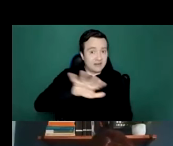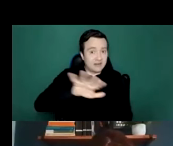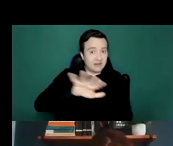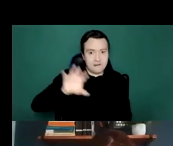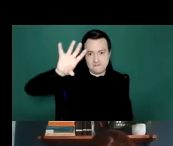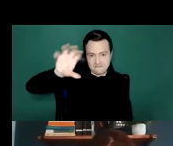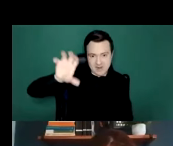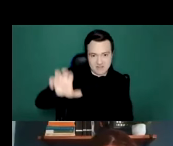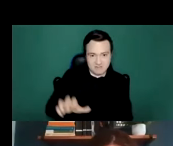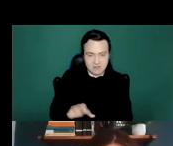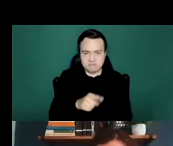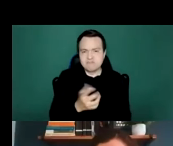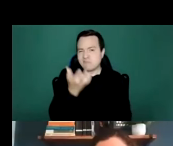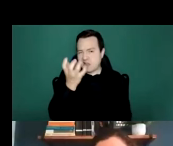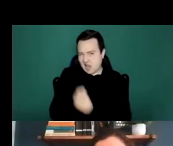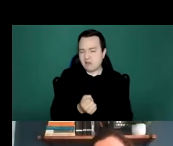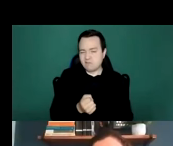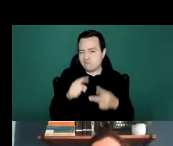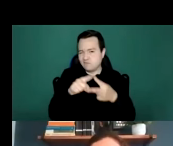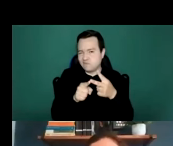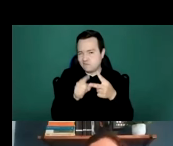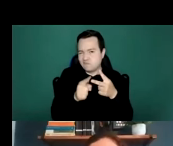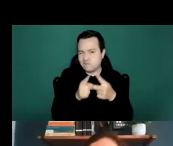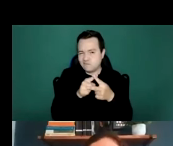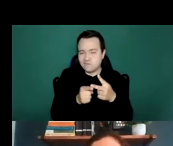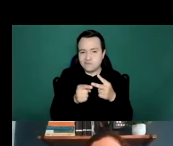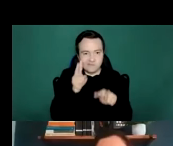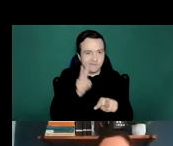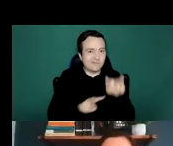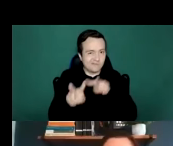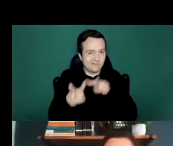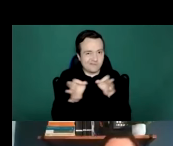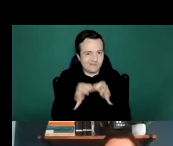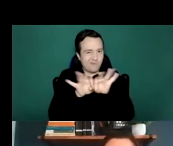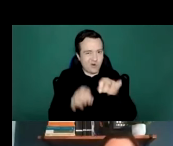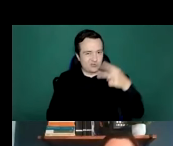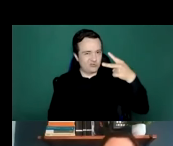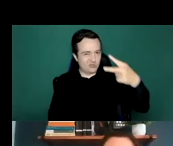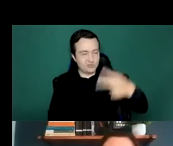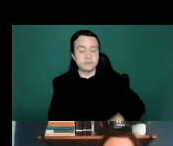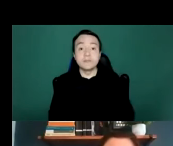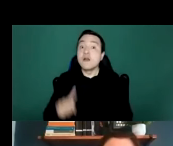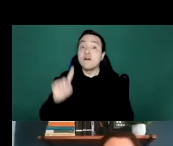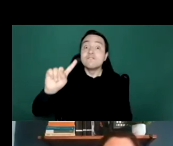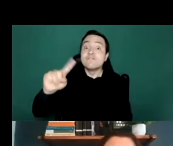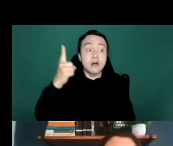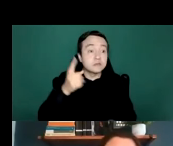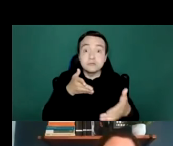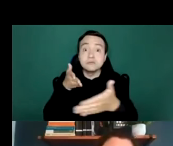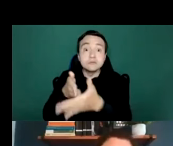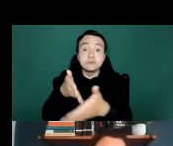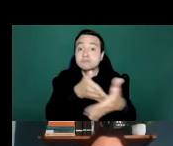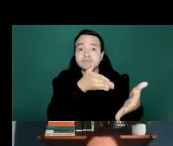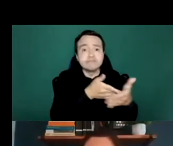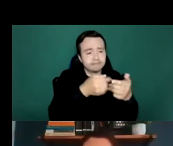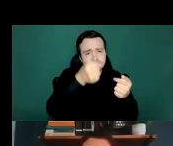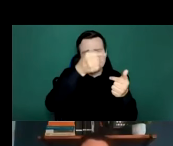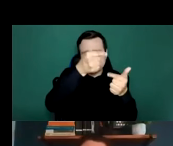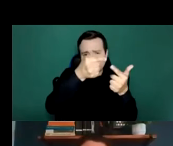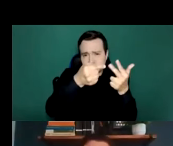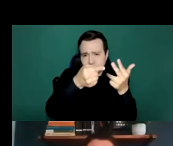two things which I think are very important. The first is that the barriers to access are multiple. There are